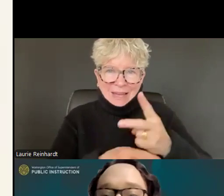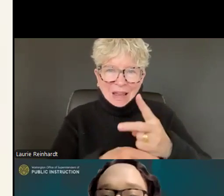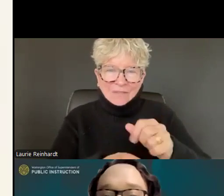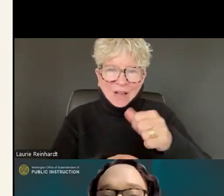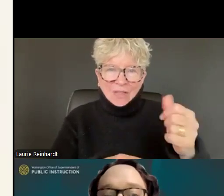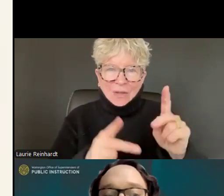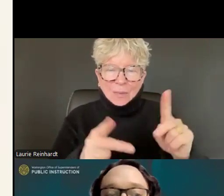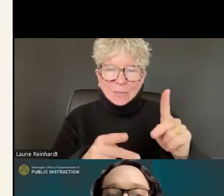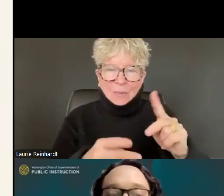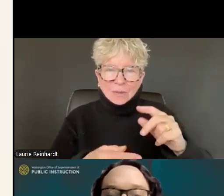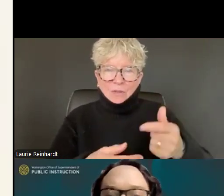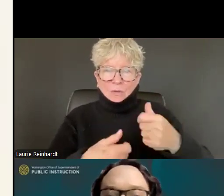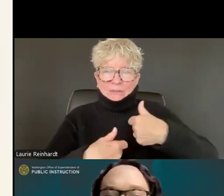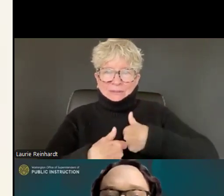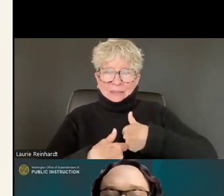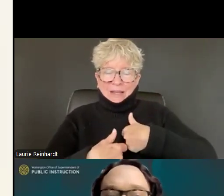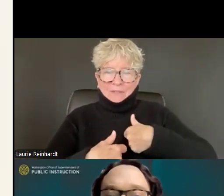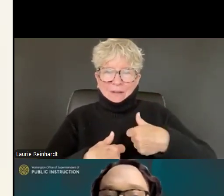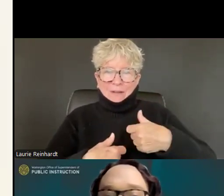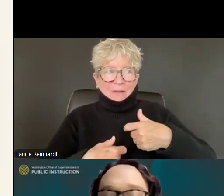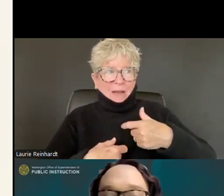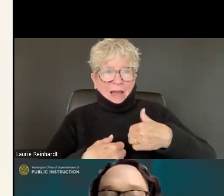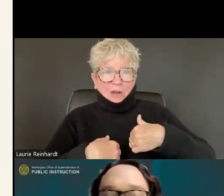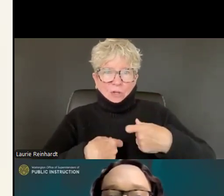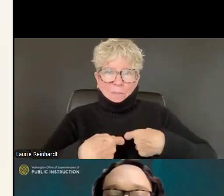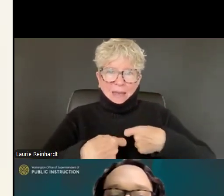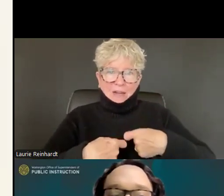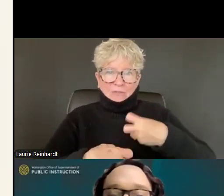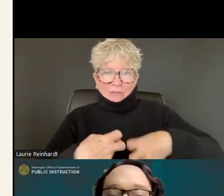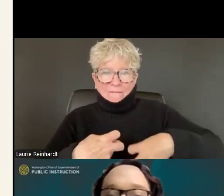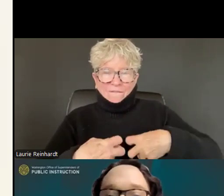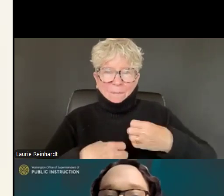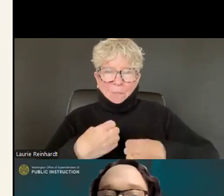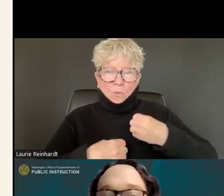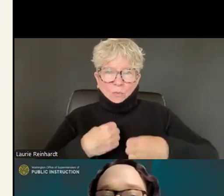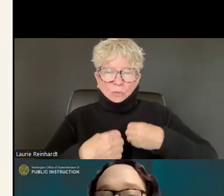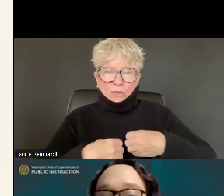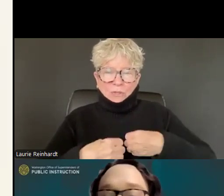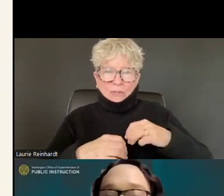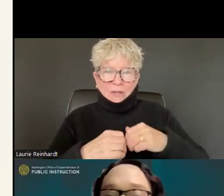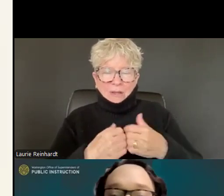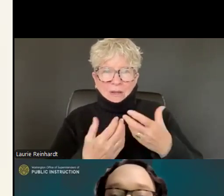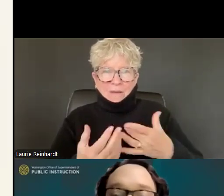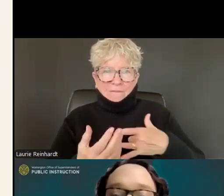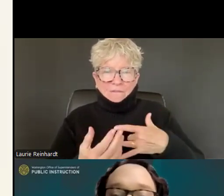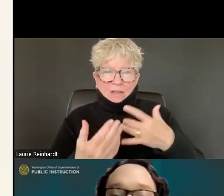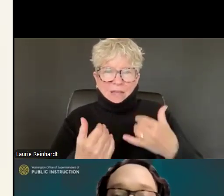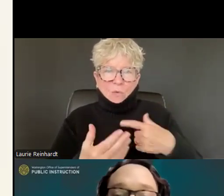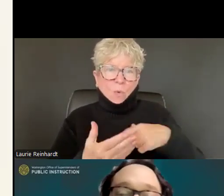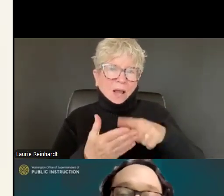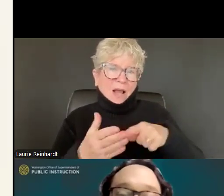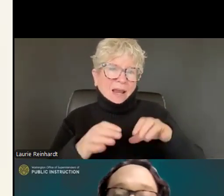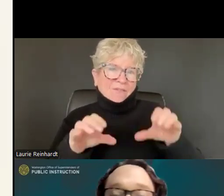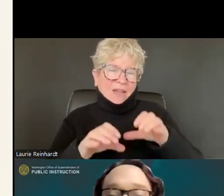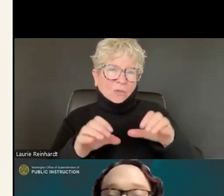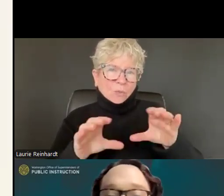difficult emotions. So think to yourself, what are you feeling right now? What kind of activity would you do to help yourself kind of maybe